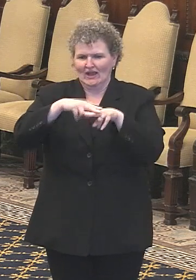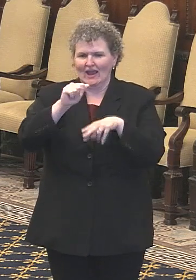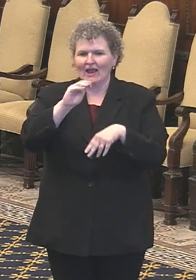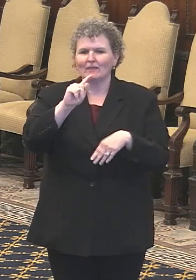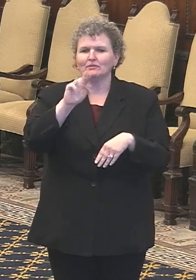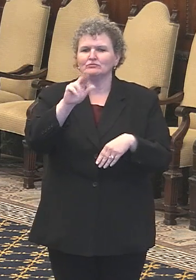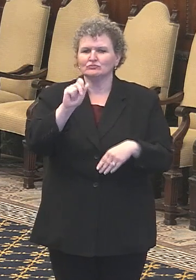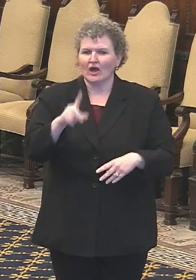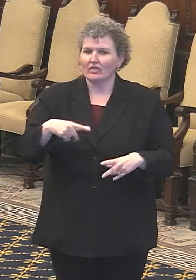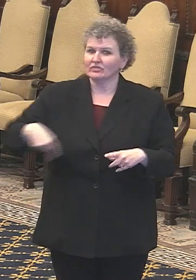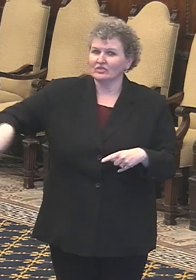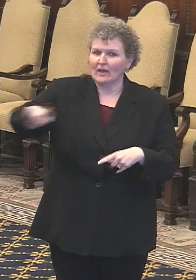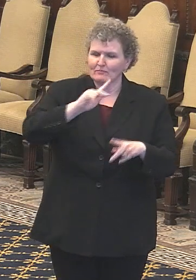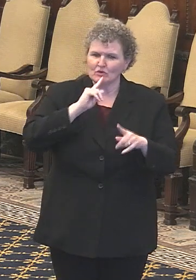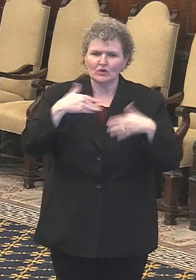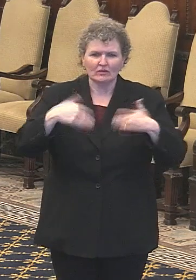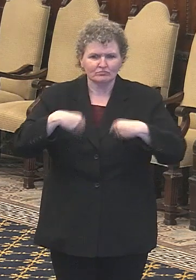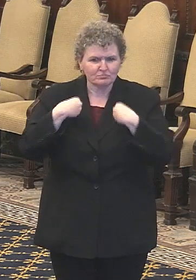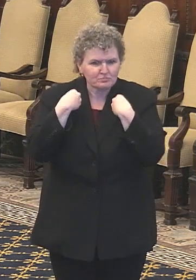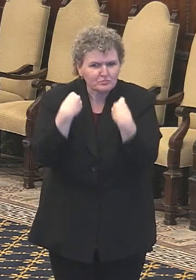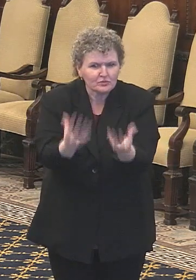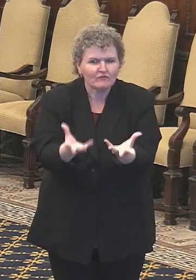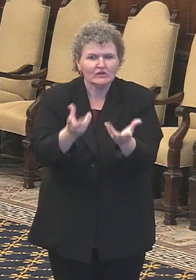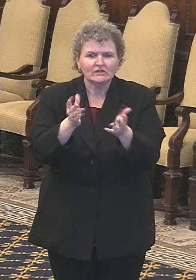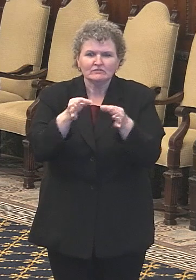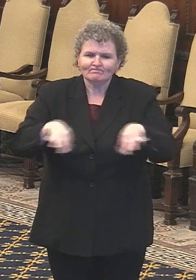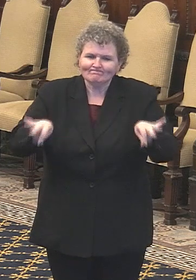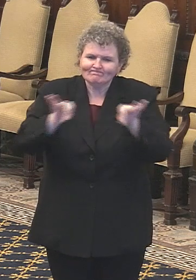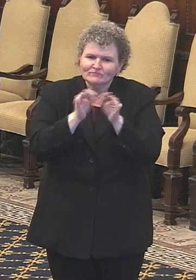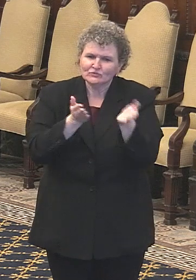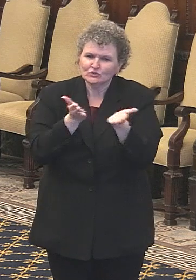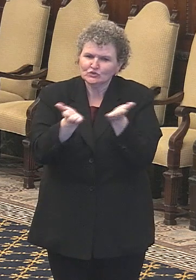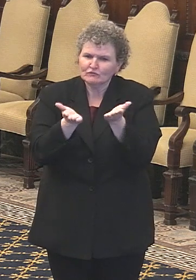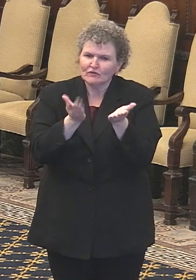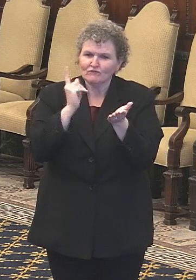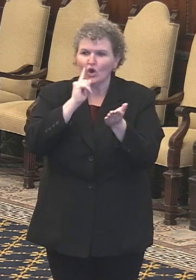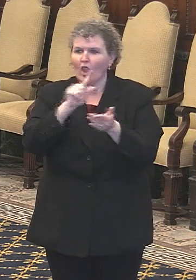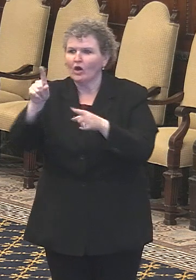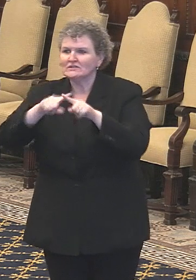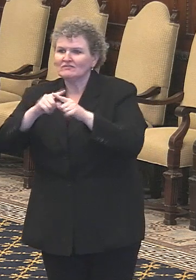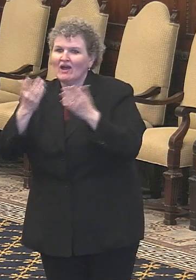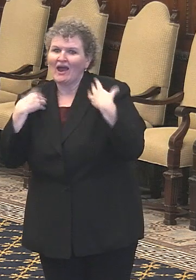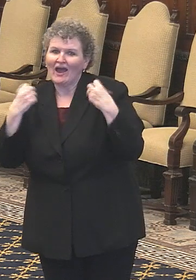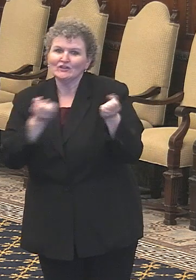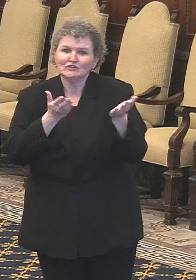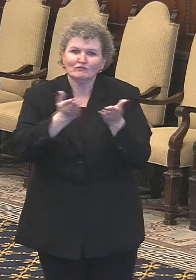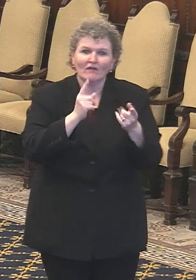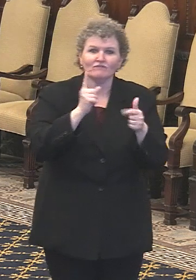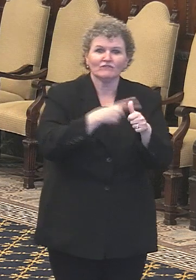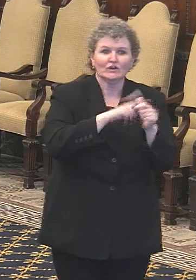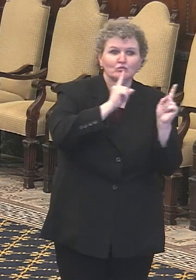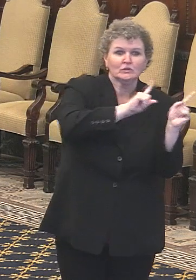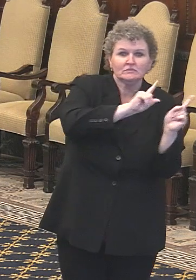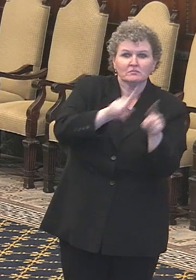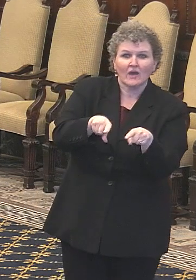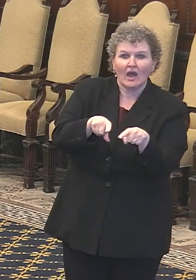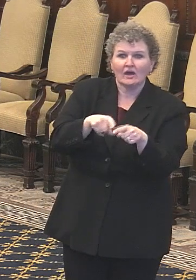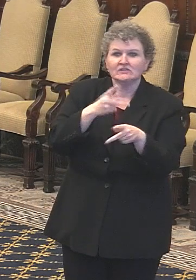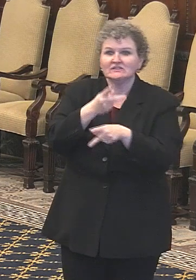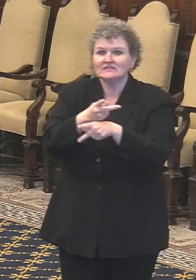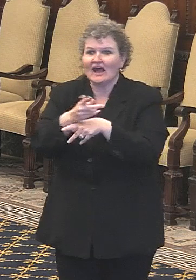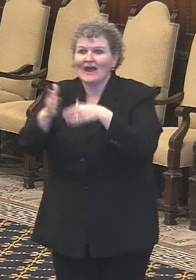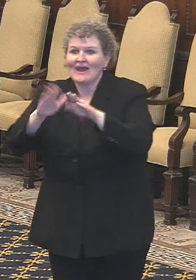critical service for healthcare workers, first responders, childcare workers, grocery store employees, and other heroes who are performing